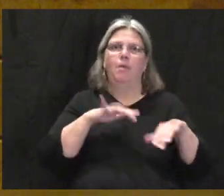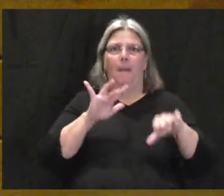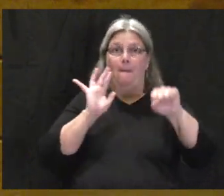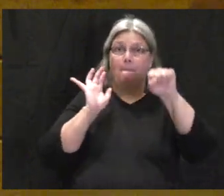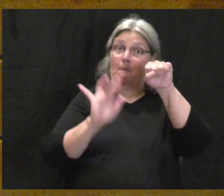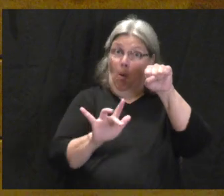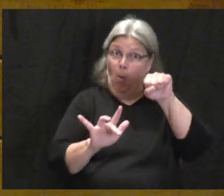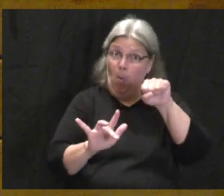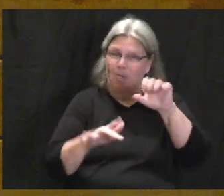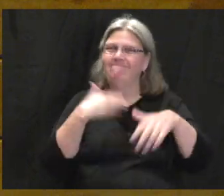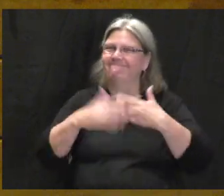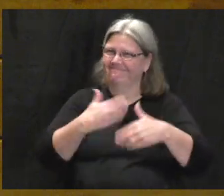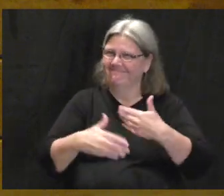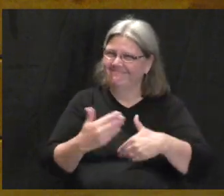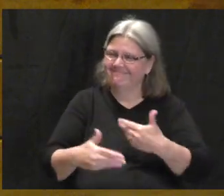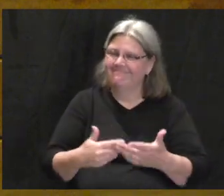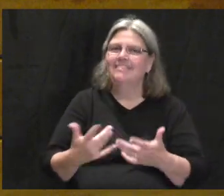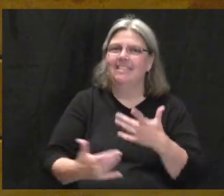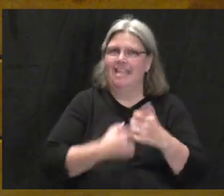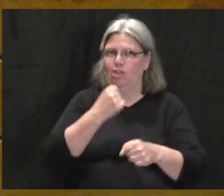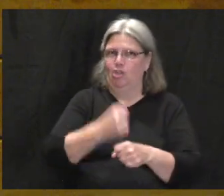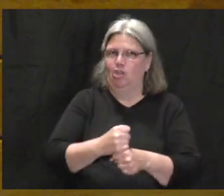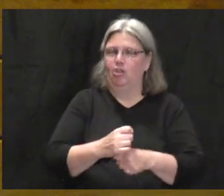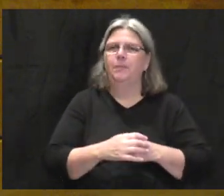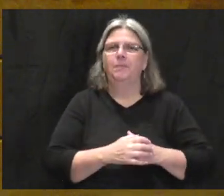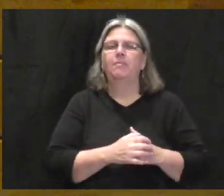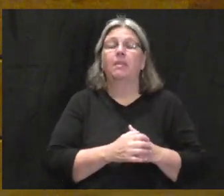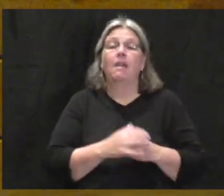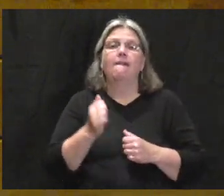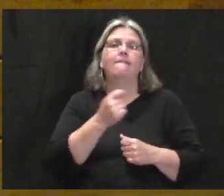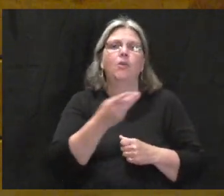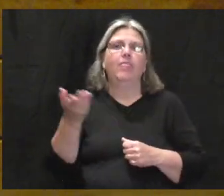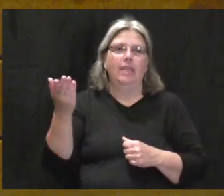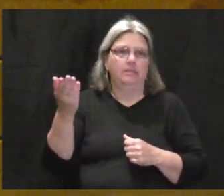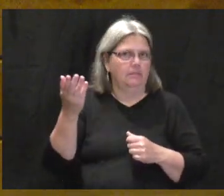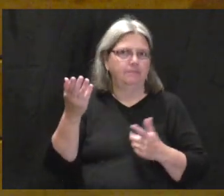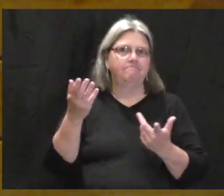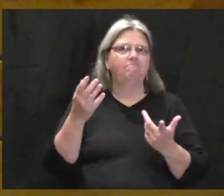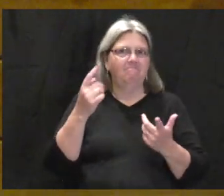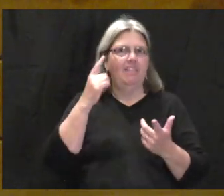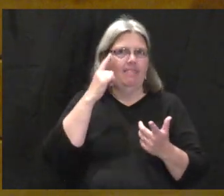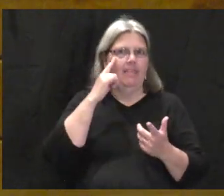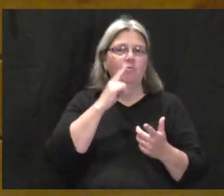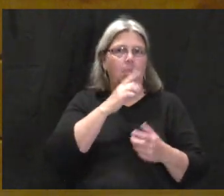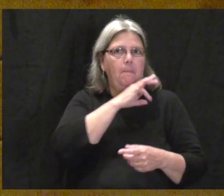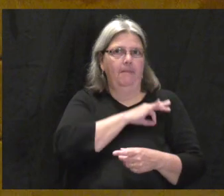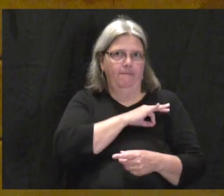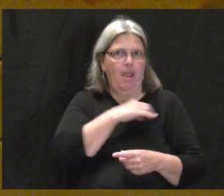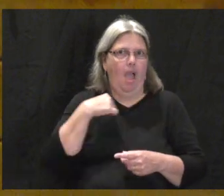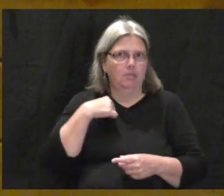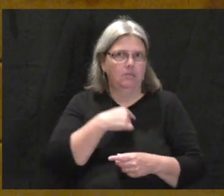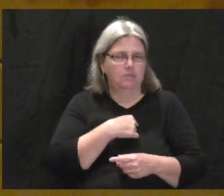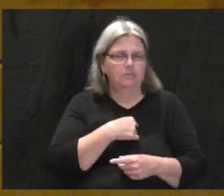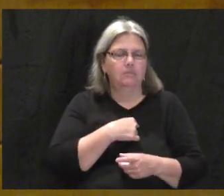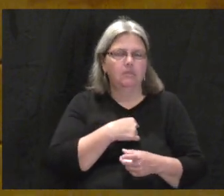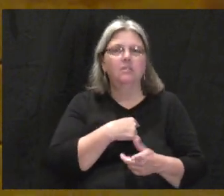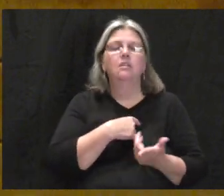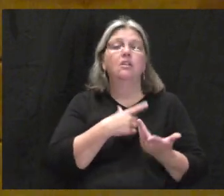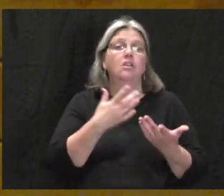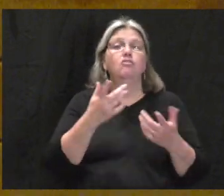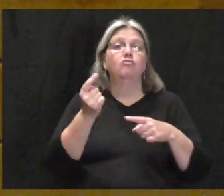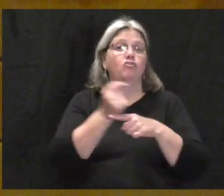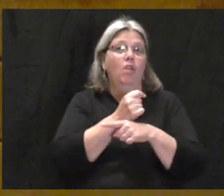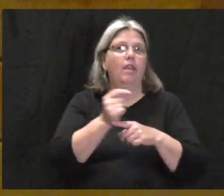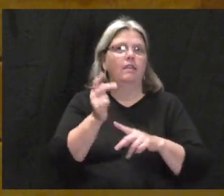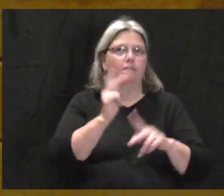throttle up this next year. A couple of things that I think have been real beneficial for us is our training the folks have received